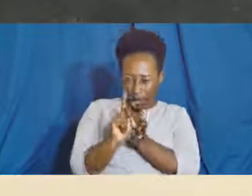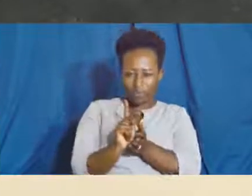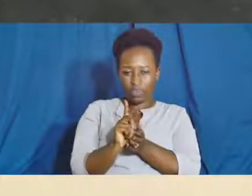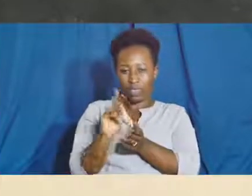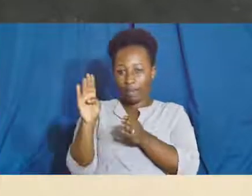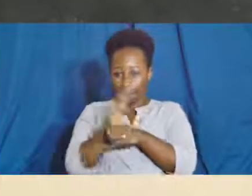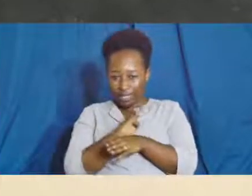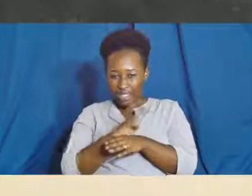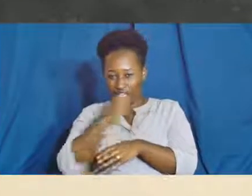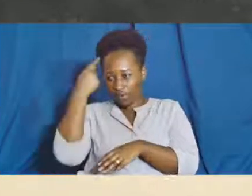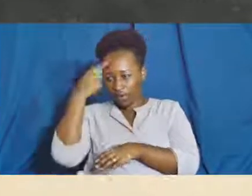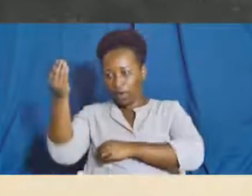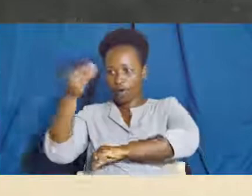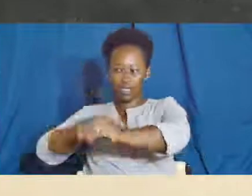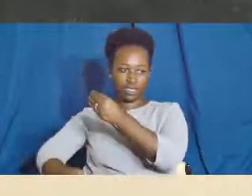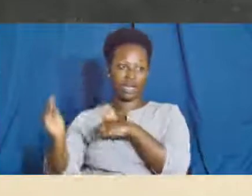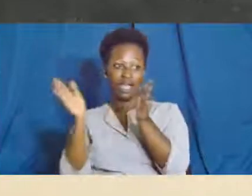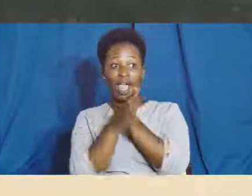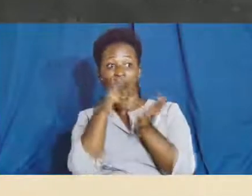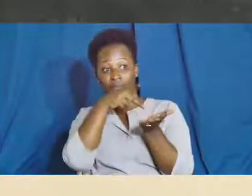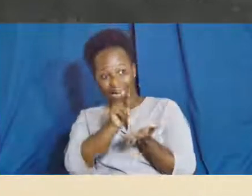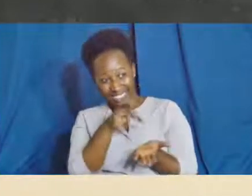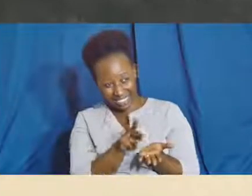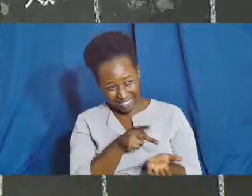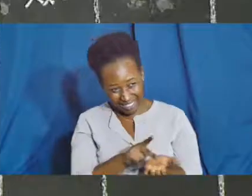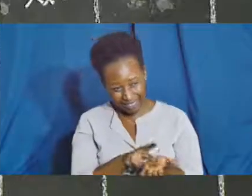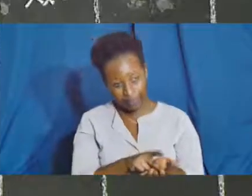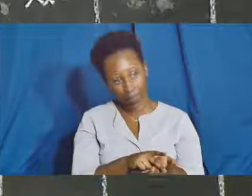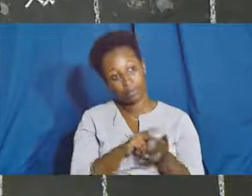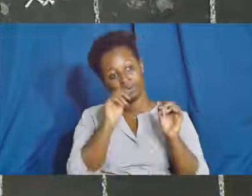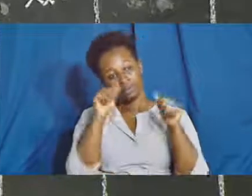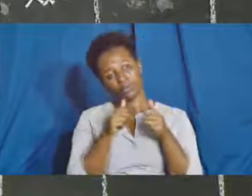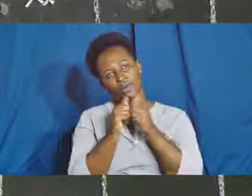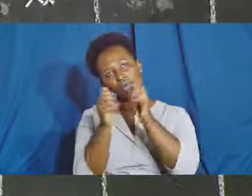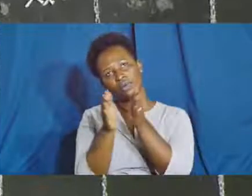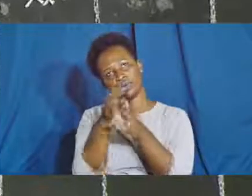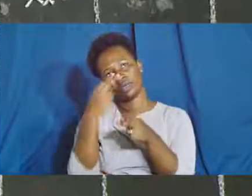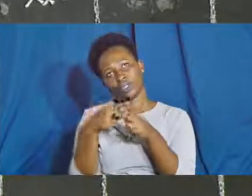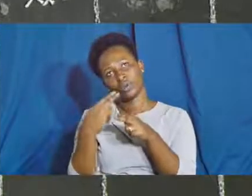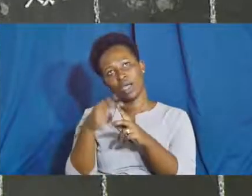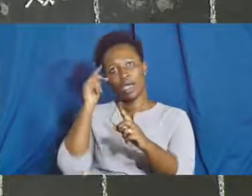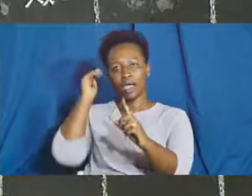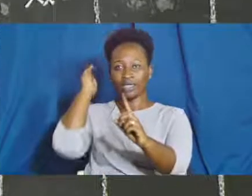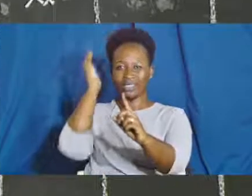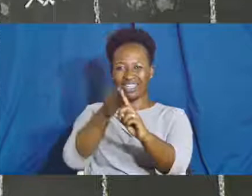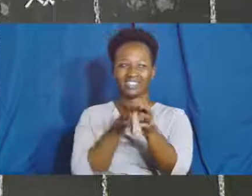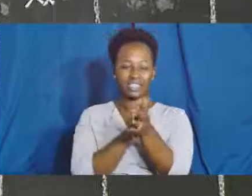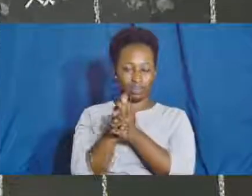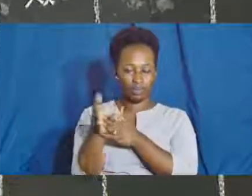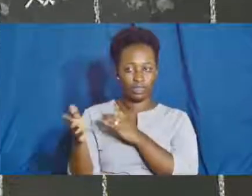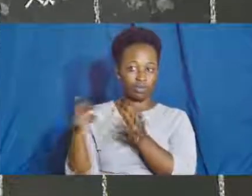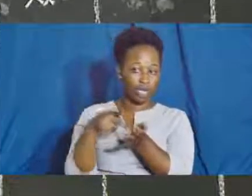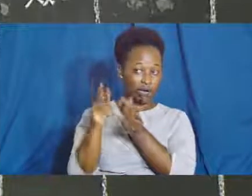resale. And purchases may go with what you call direct expenses. You have bought